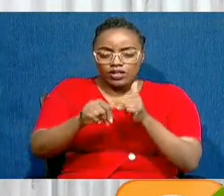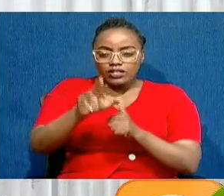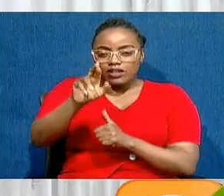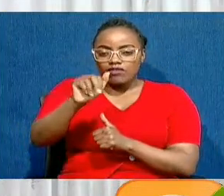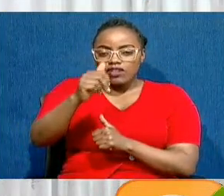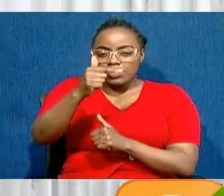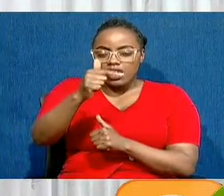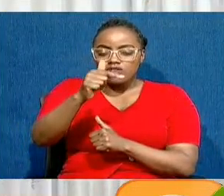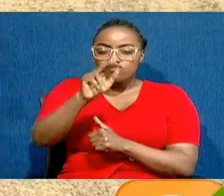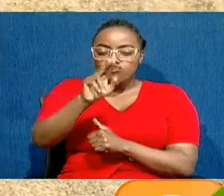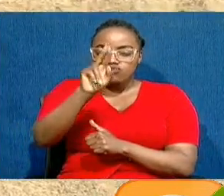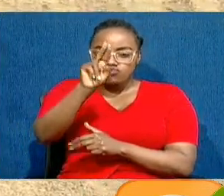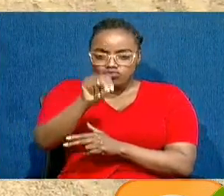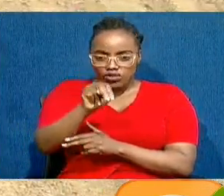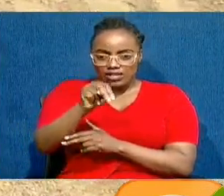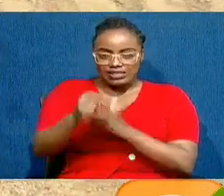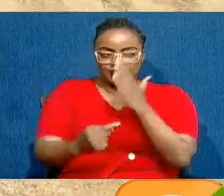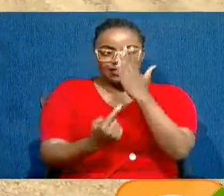Ratoon technology.